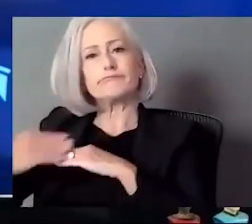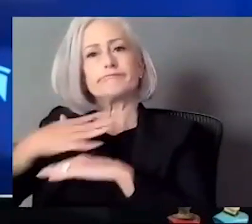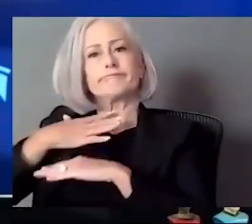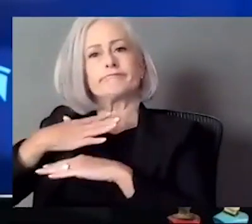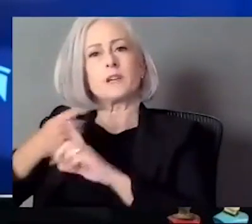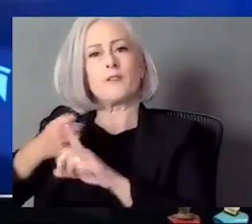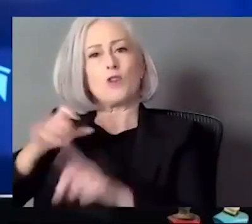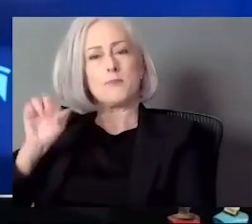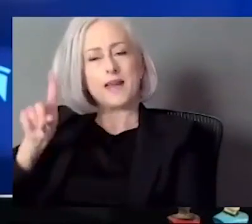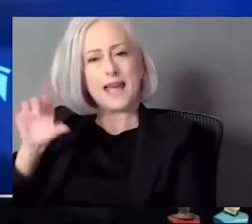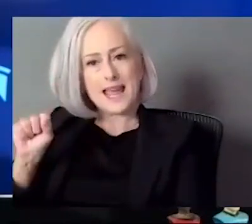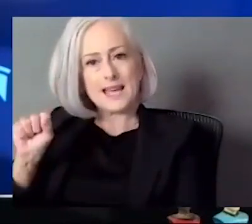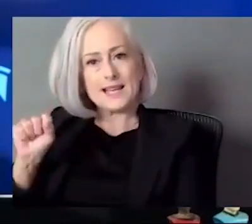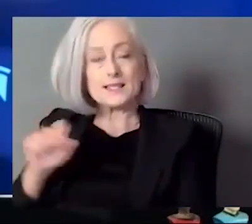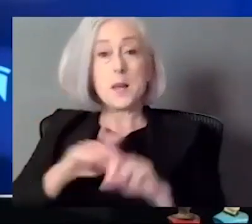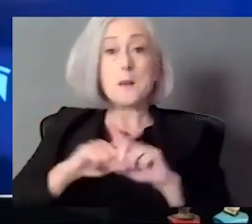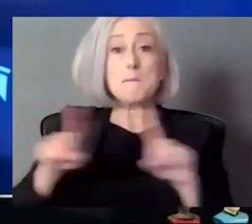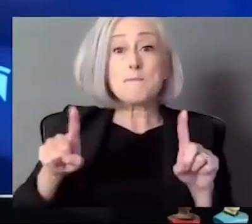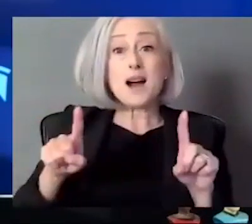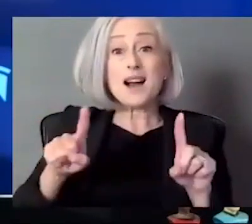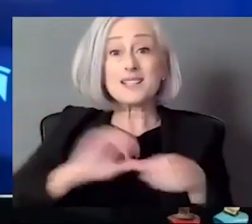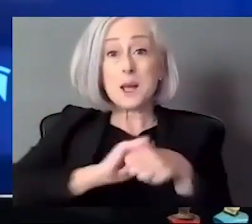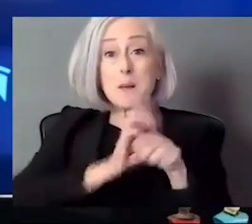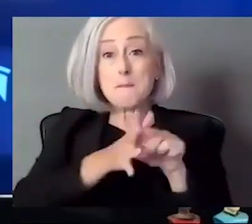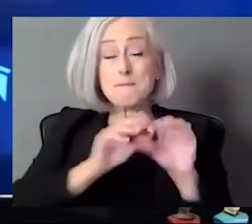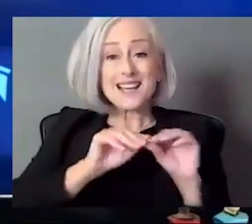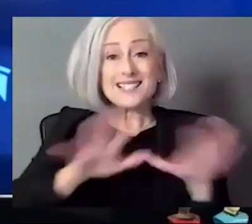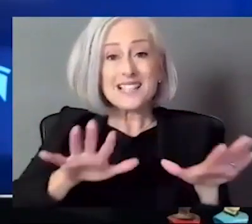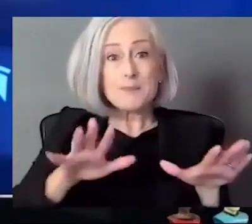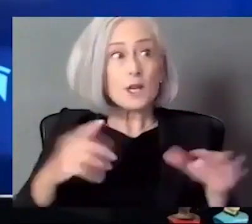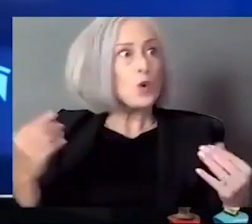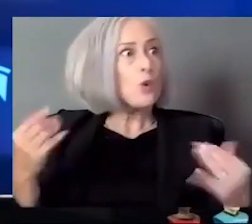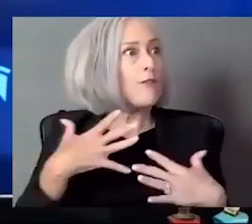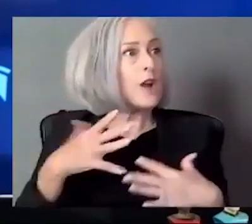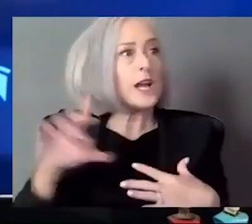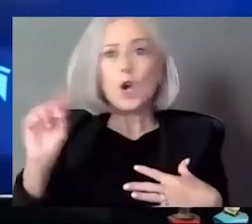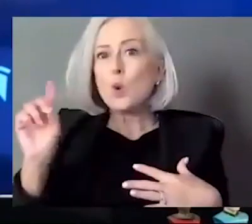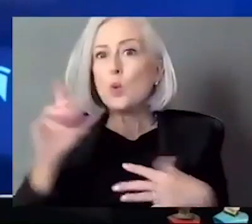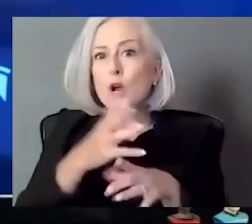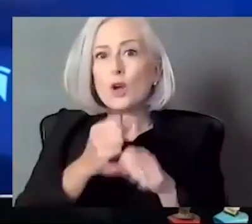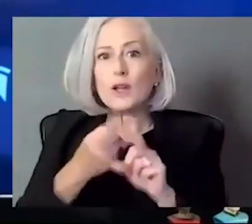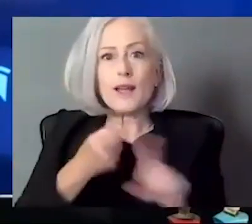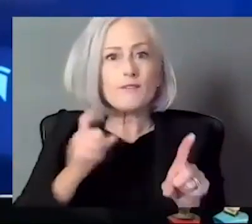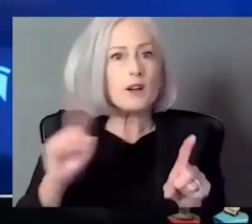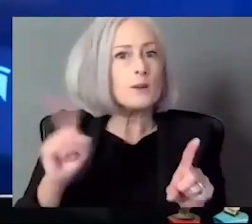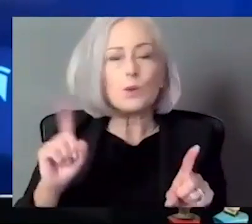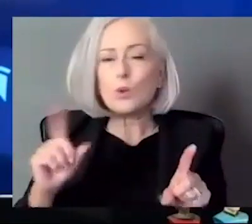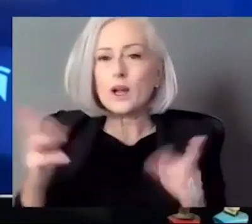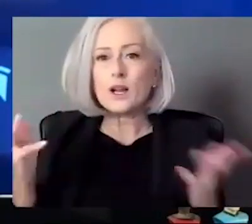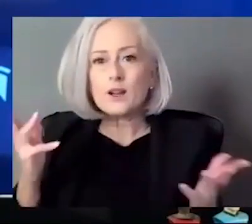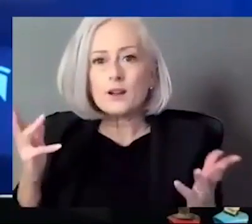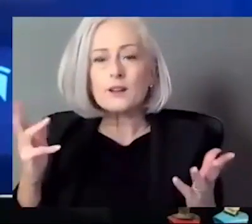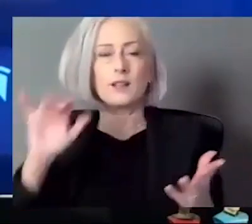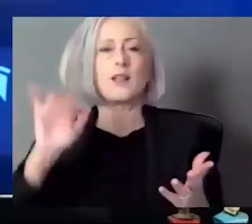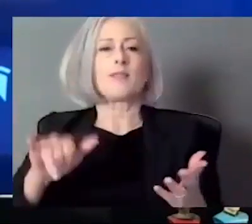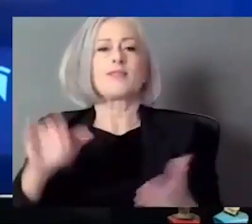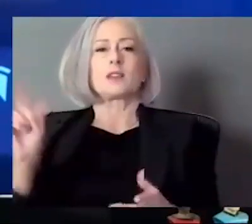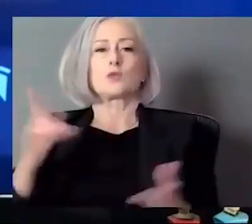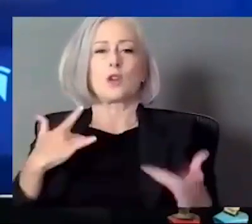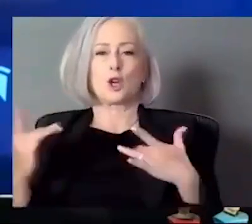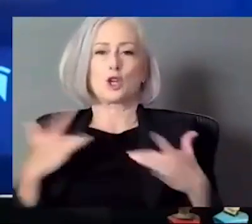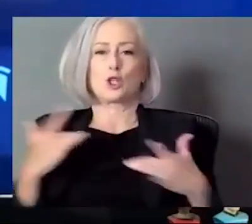scared you could get it anywhere. And I think that is the distinguishing feature about it, which made it a